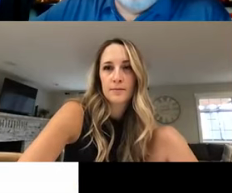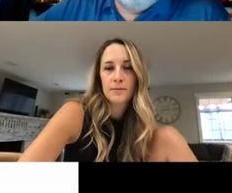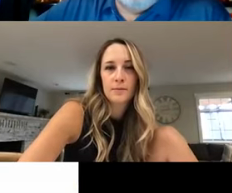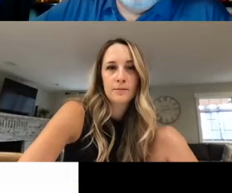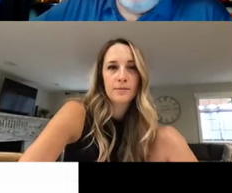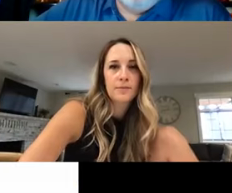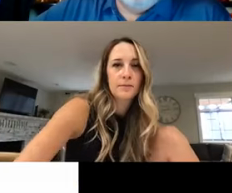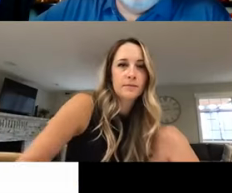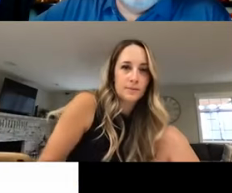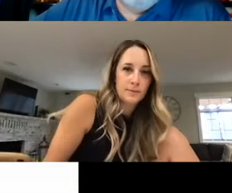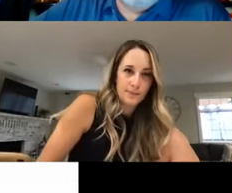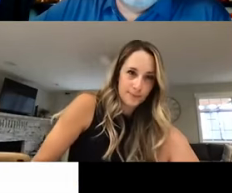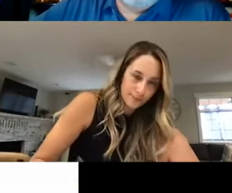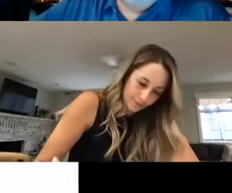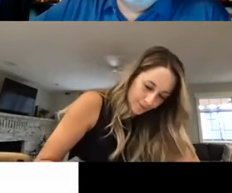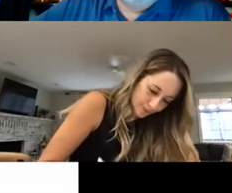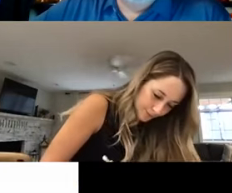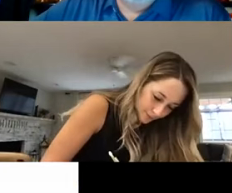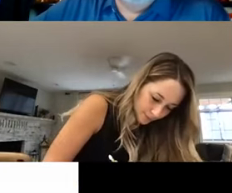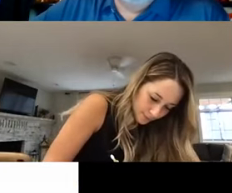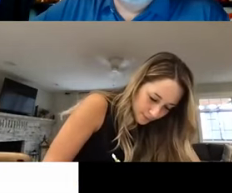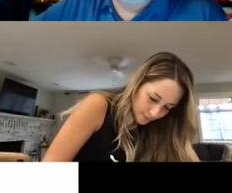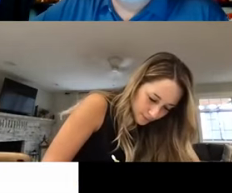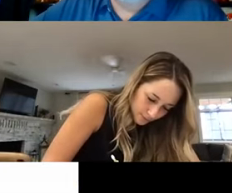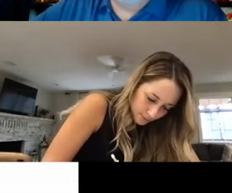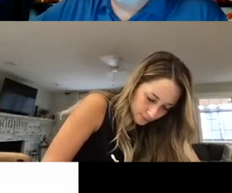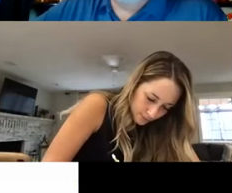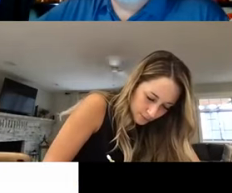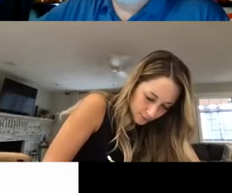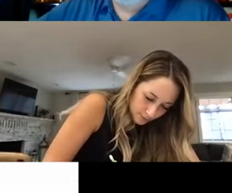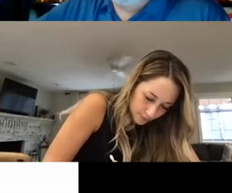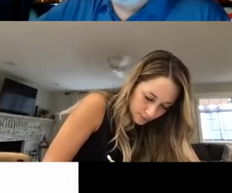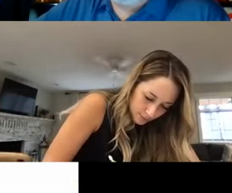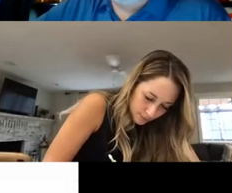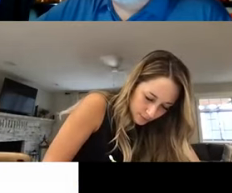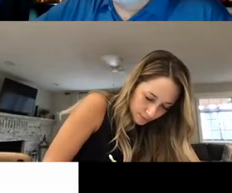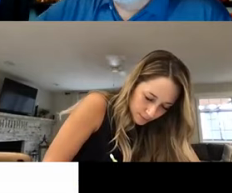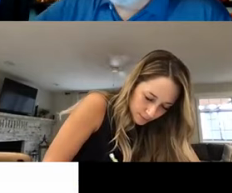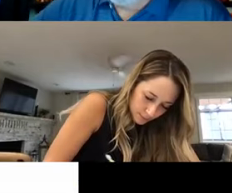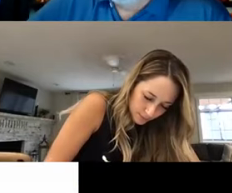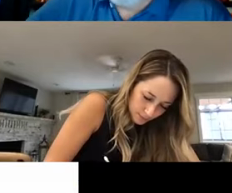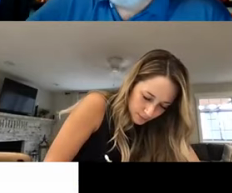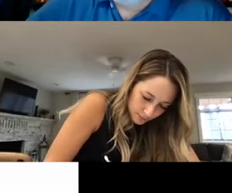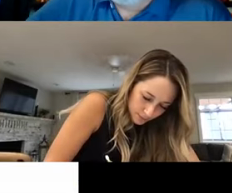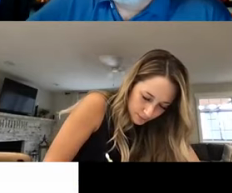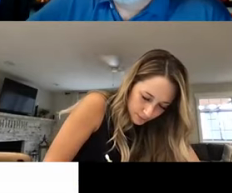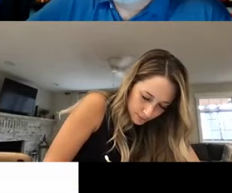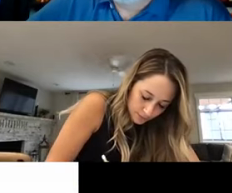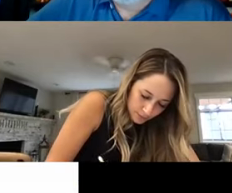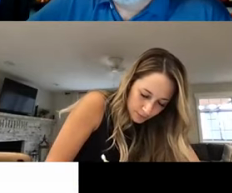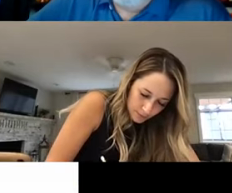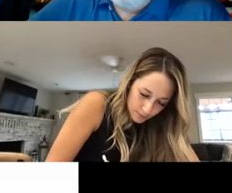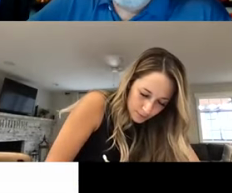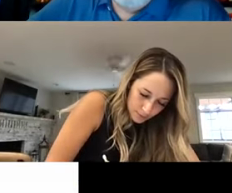making proteins. And so there's this general concept that one gene produces one protein. However, if you recall, we've talked about the